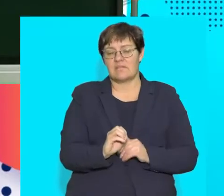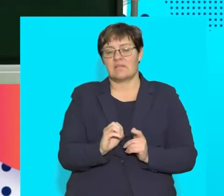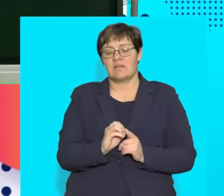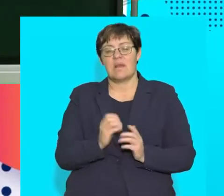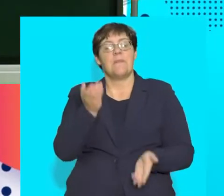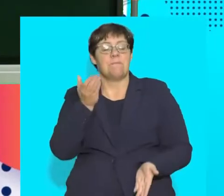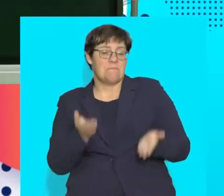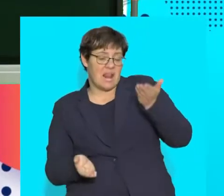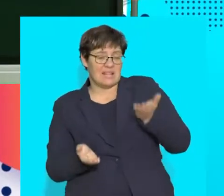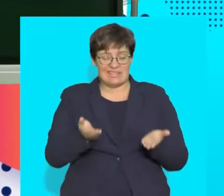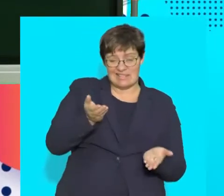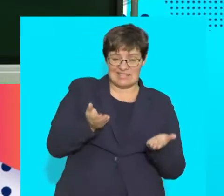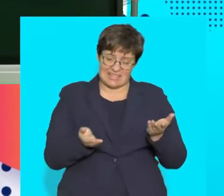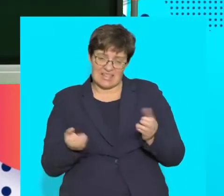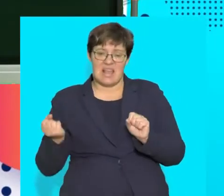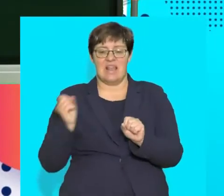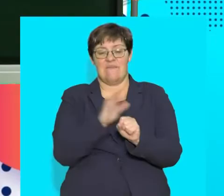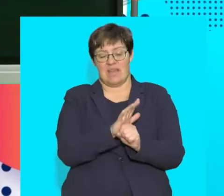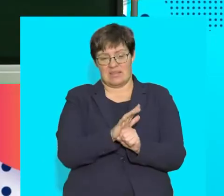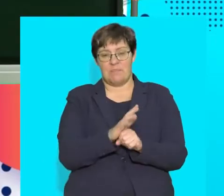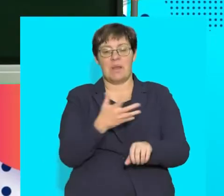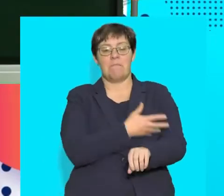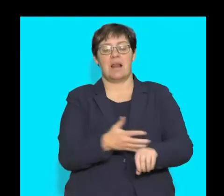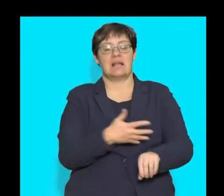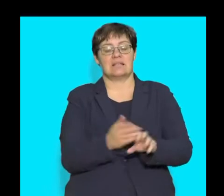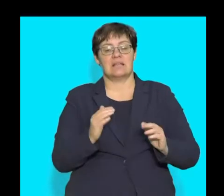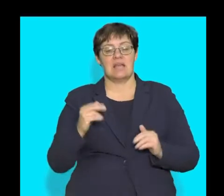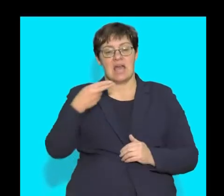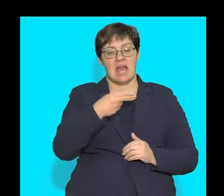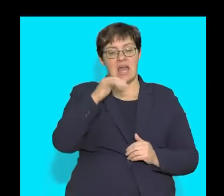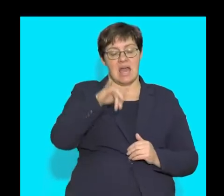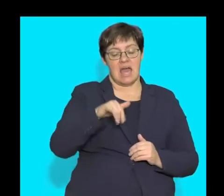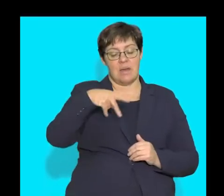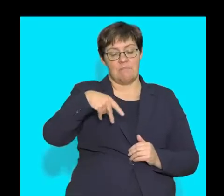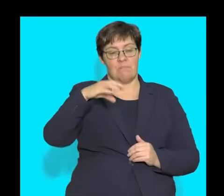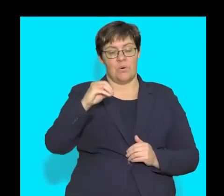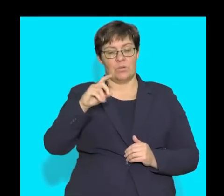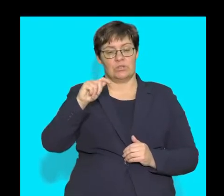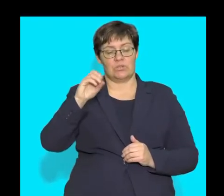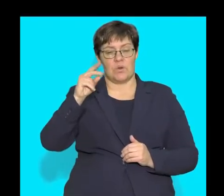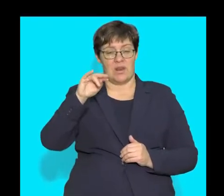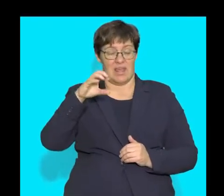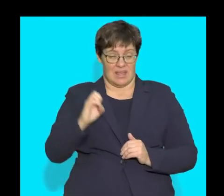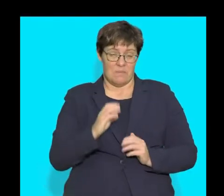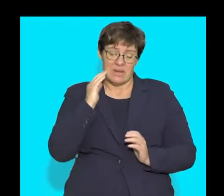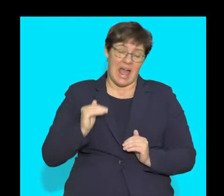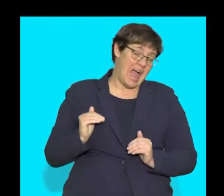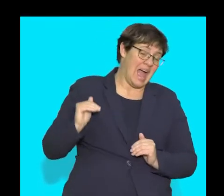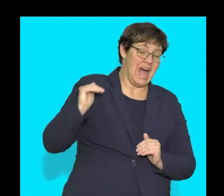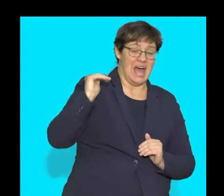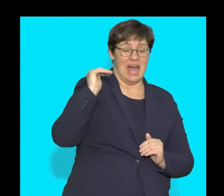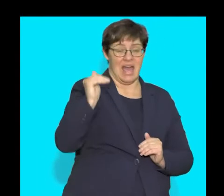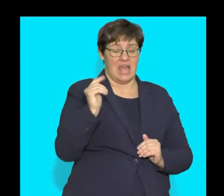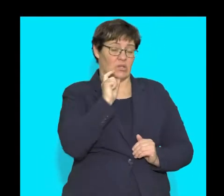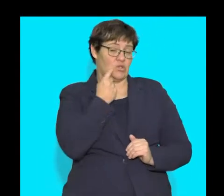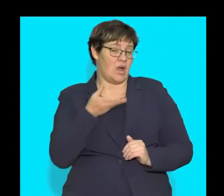affects the balance of the blood. So we refer to the blood as becoming hypotonic, meaning having a